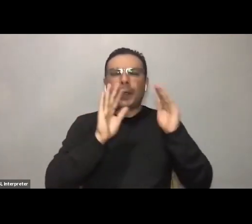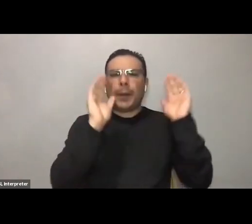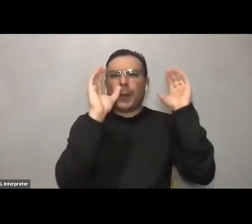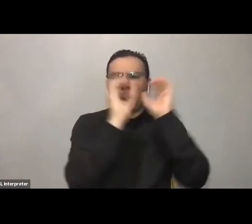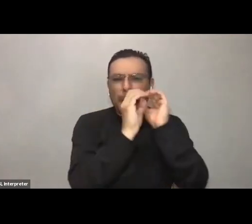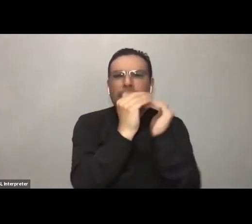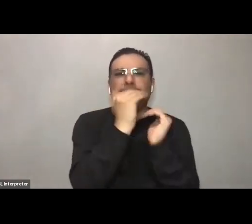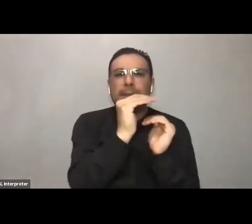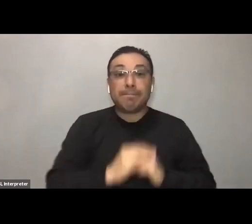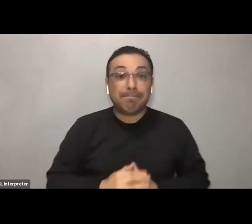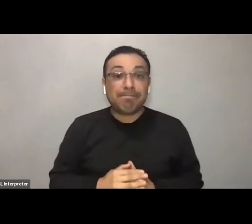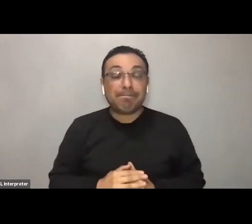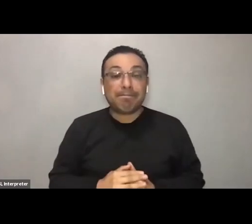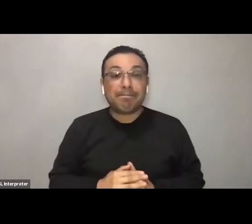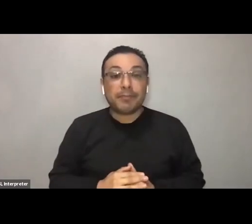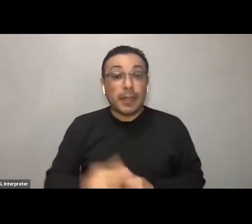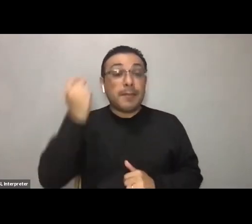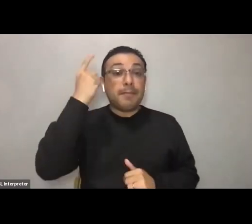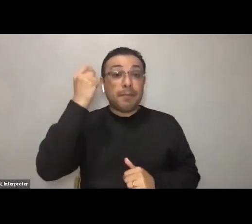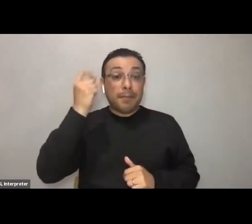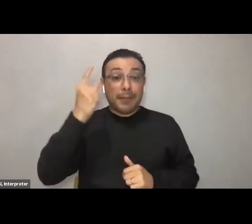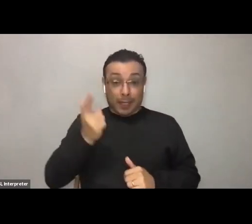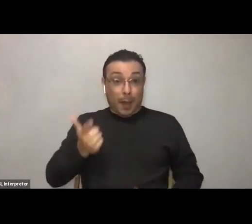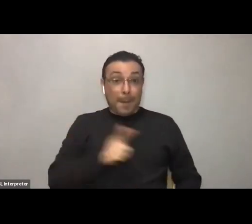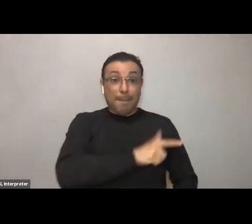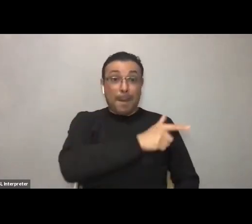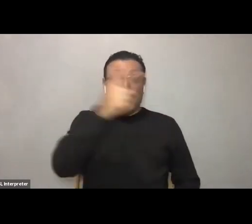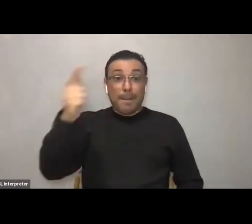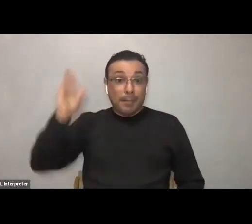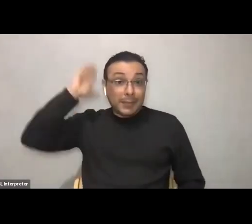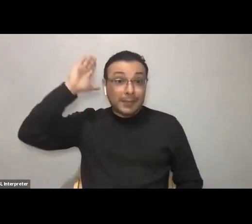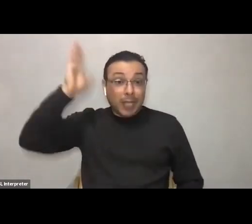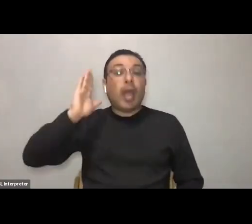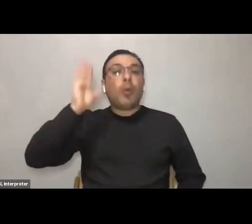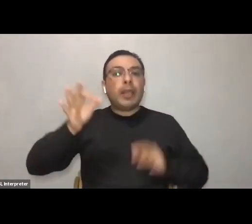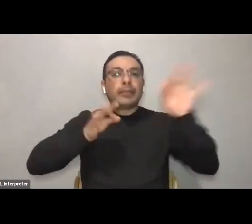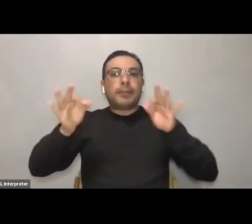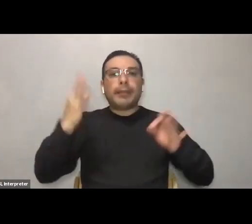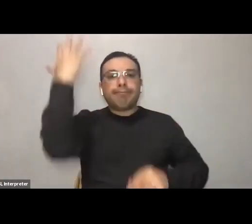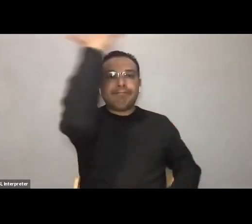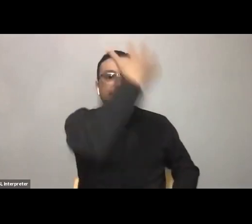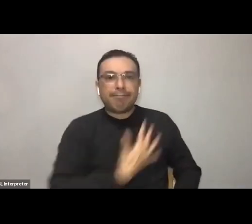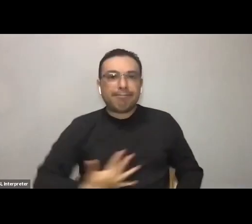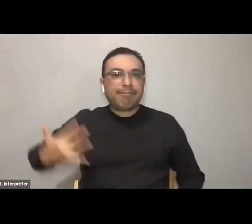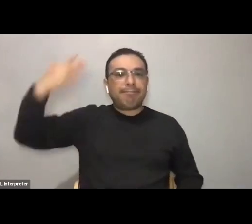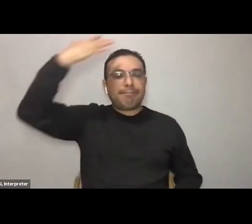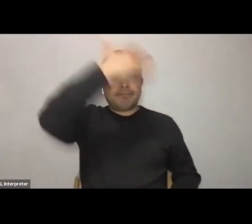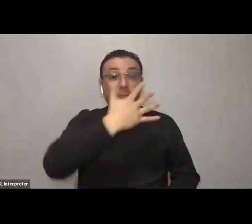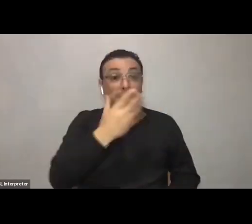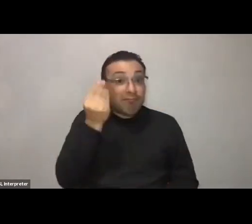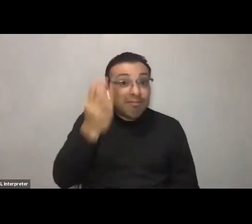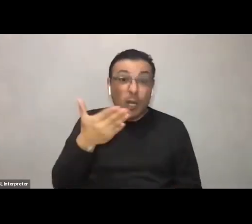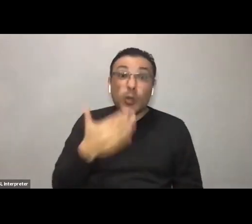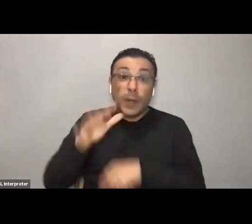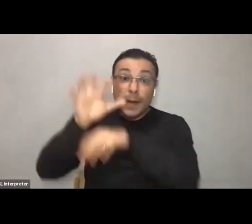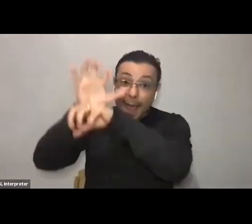each of us provide a verbal description of ourselves when we introduce ourselves, which is a great practice to get